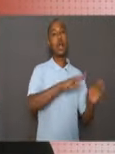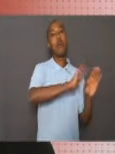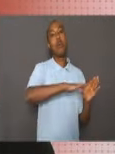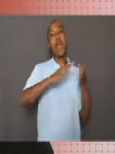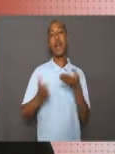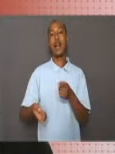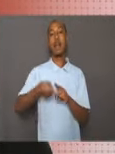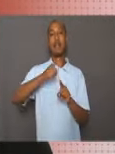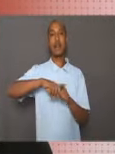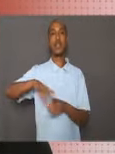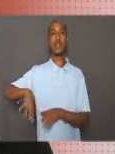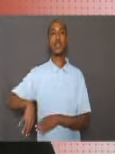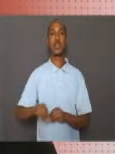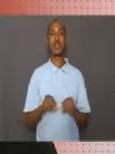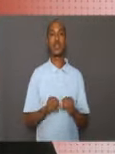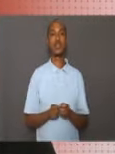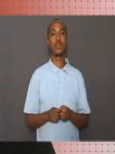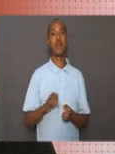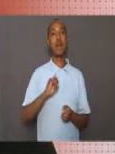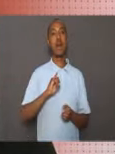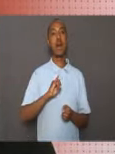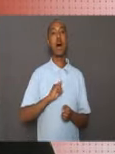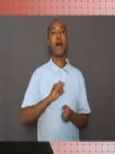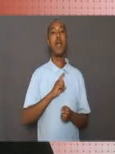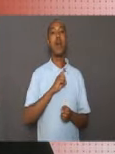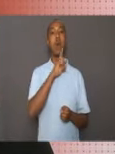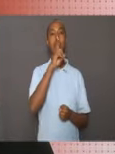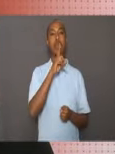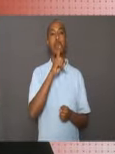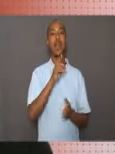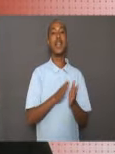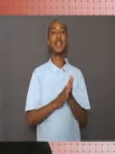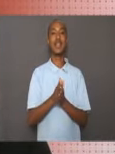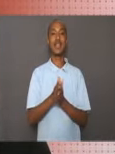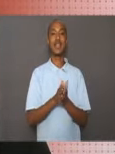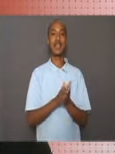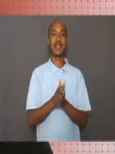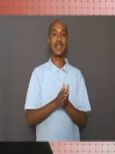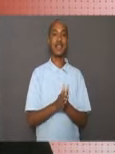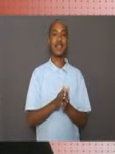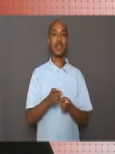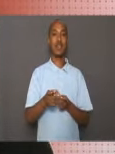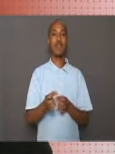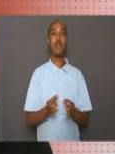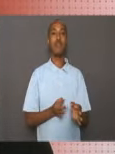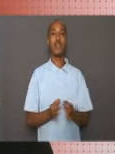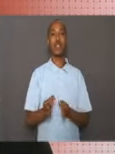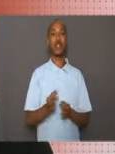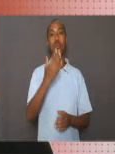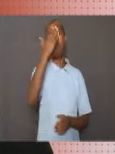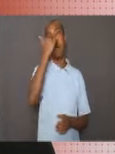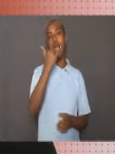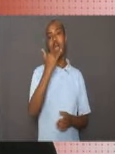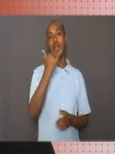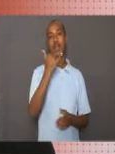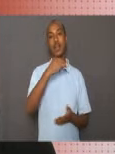Welcome back, students. I hope you had an interesting conversation as to why we